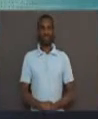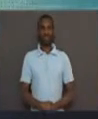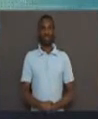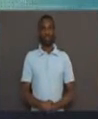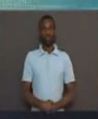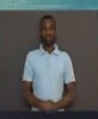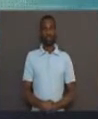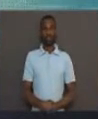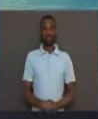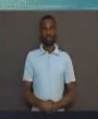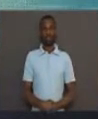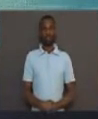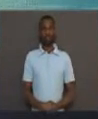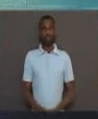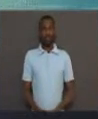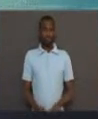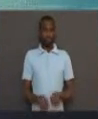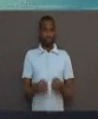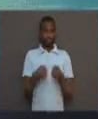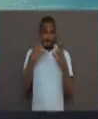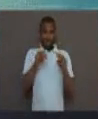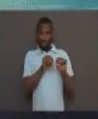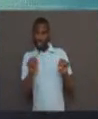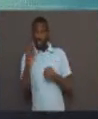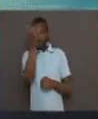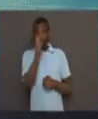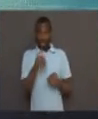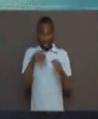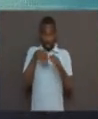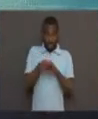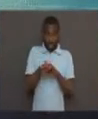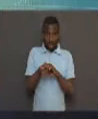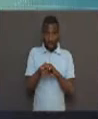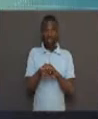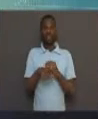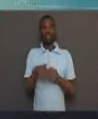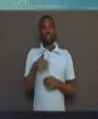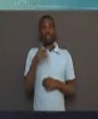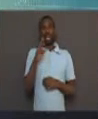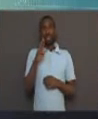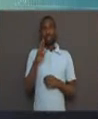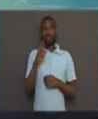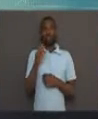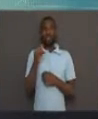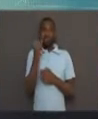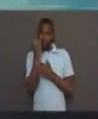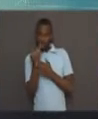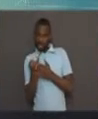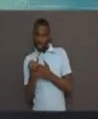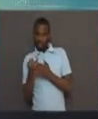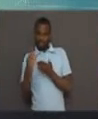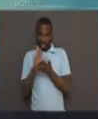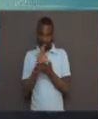It takes several meters of air or a thin sheet of aluminum